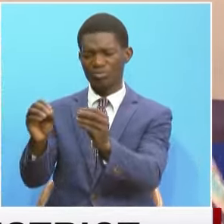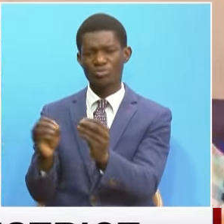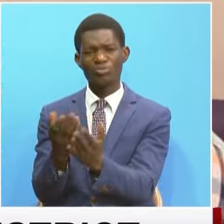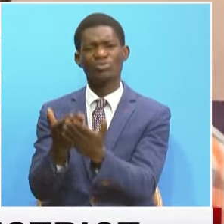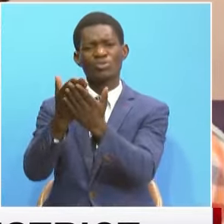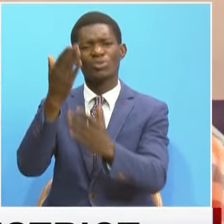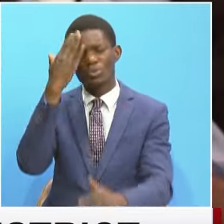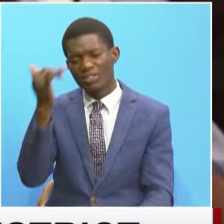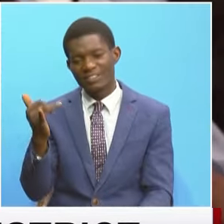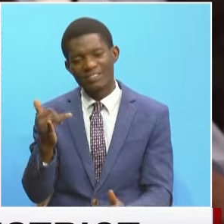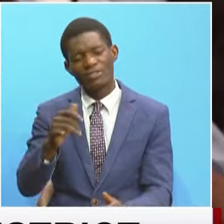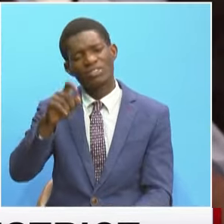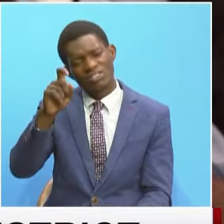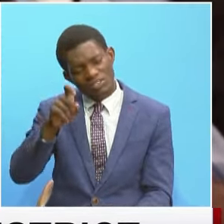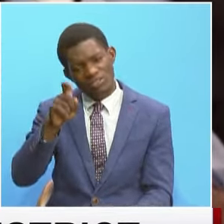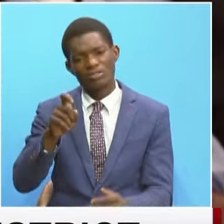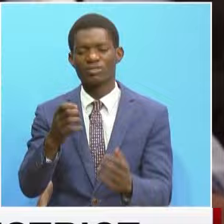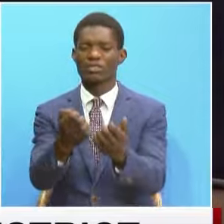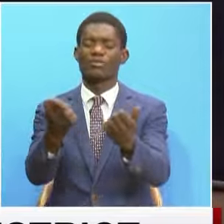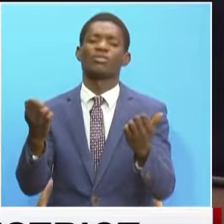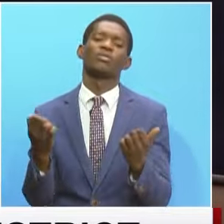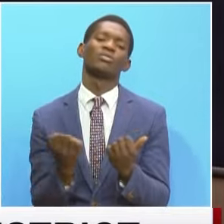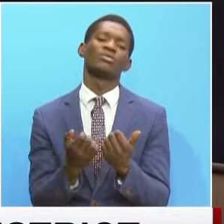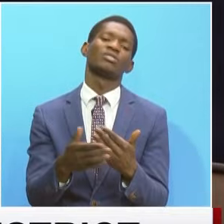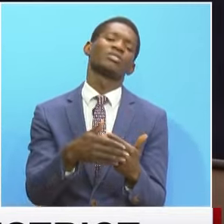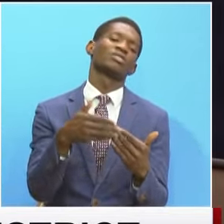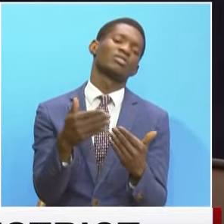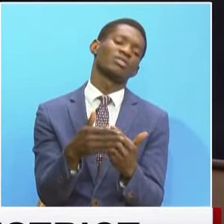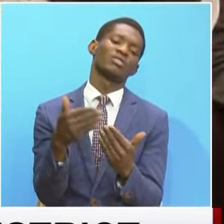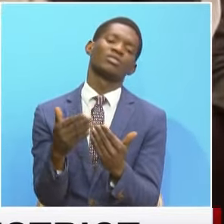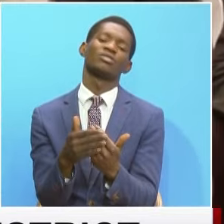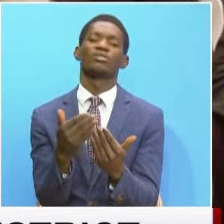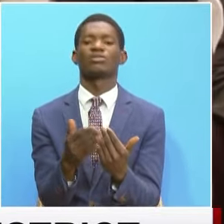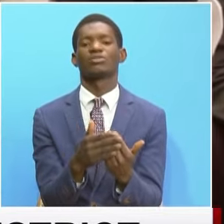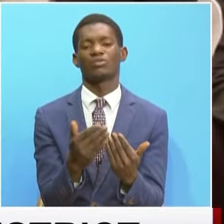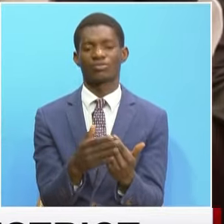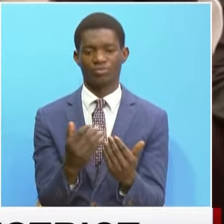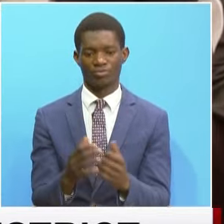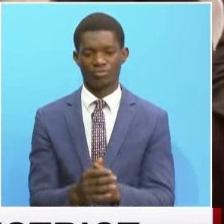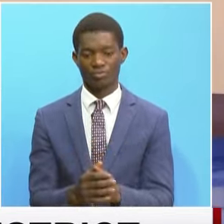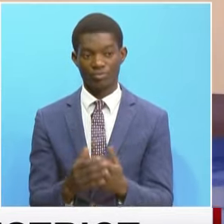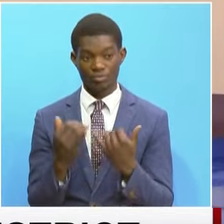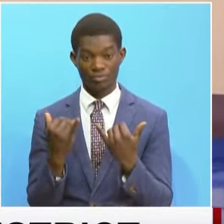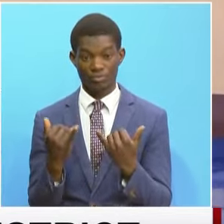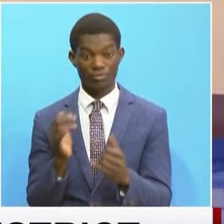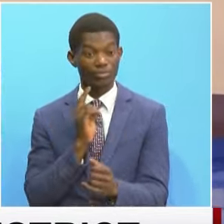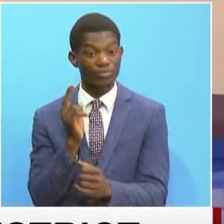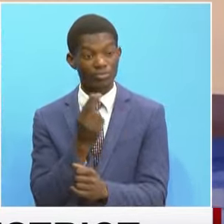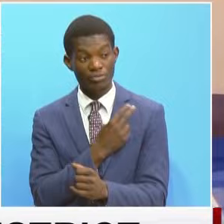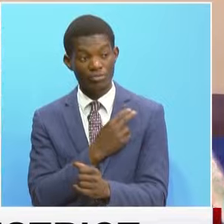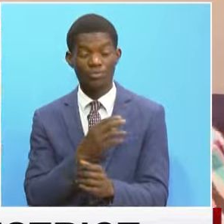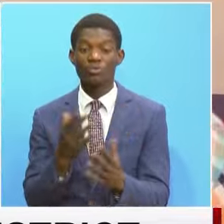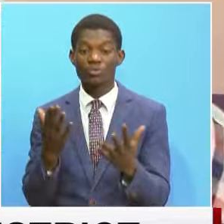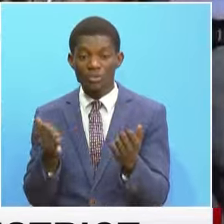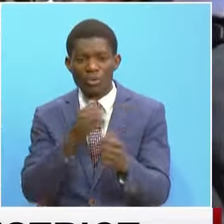talk about the environment without talking about the effects of climate change. It is for this reason that we are looking to partner